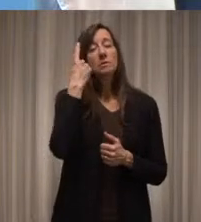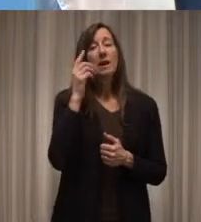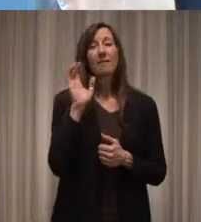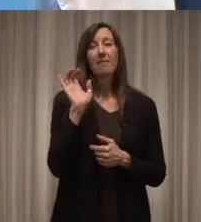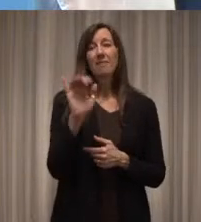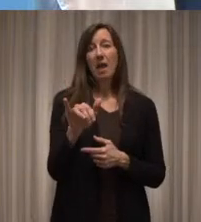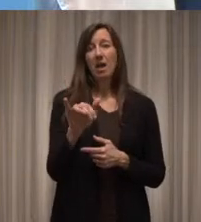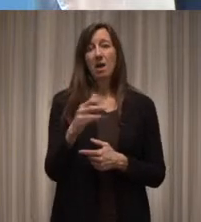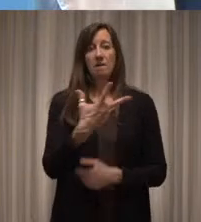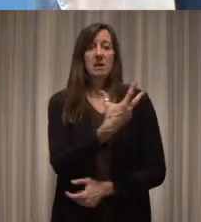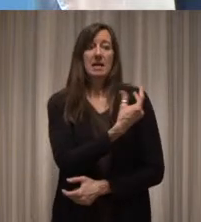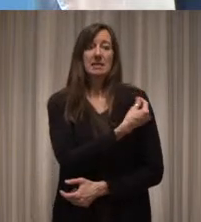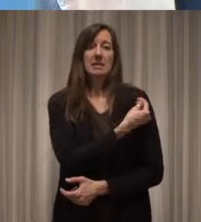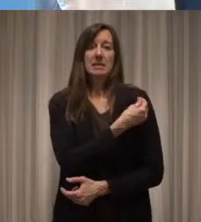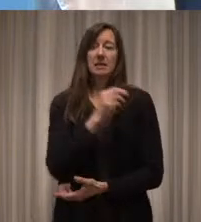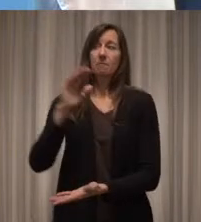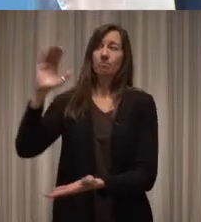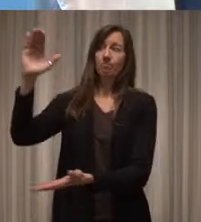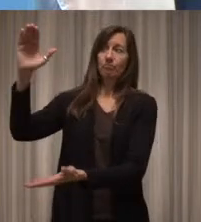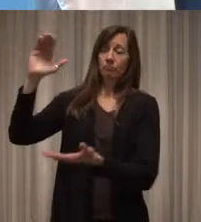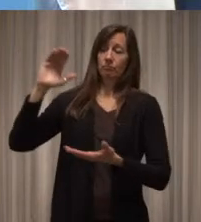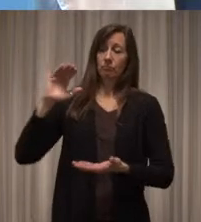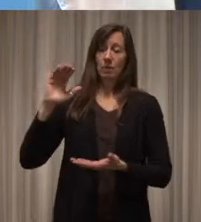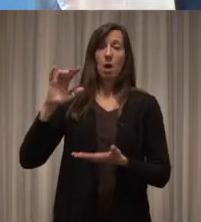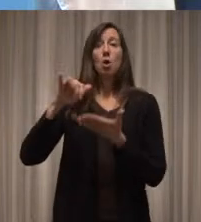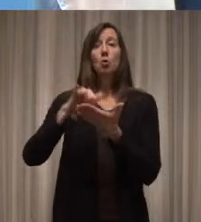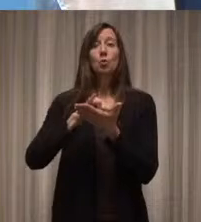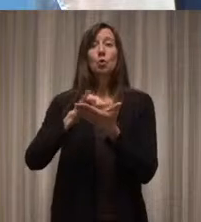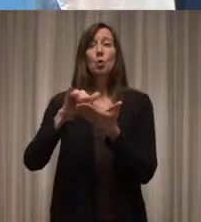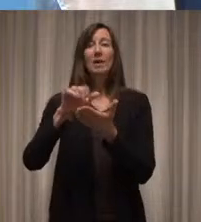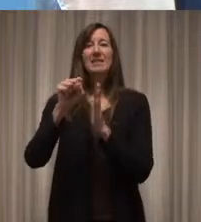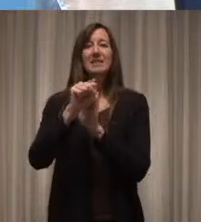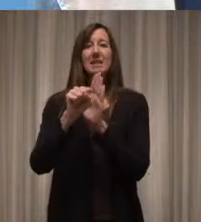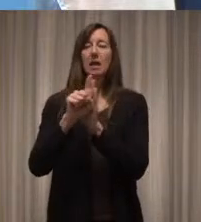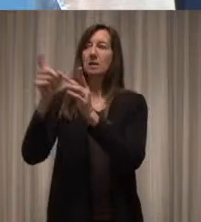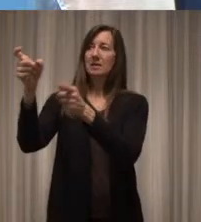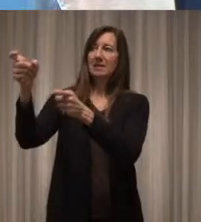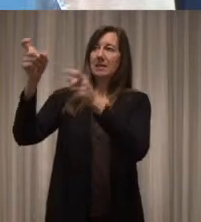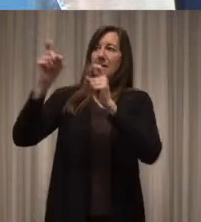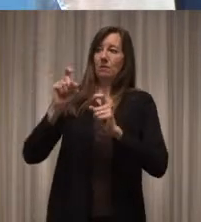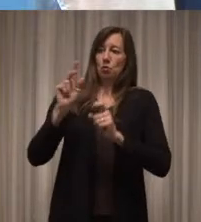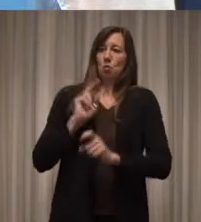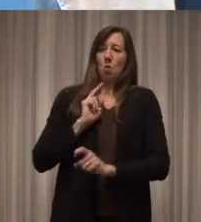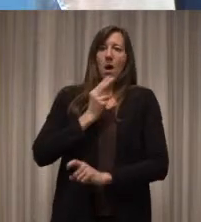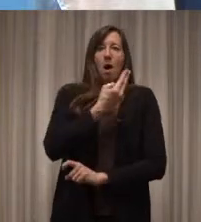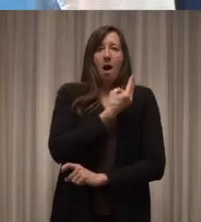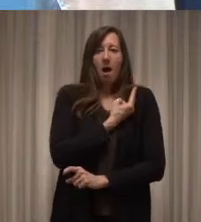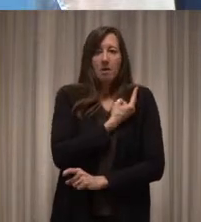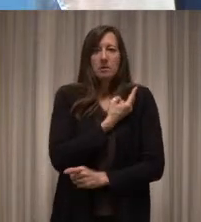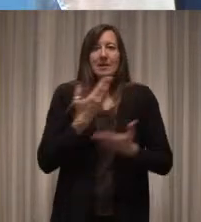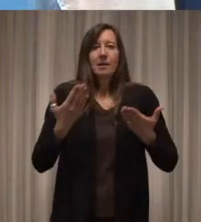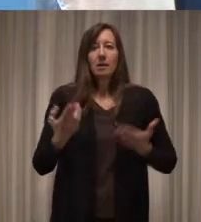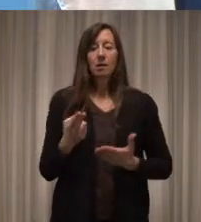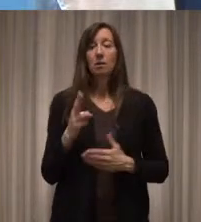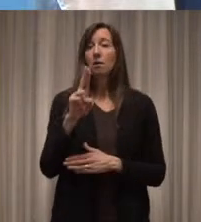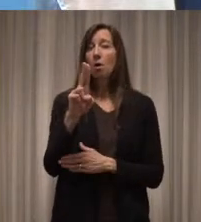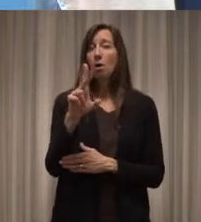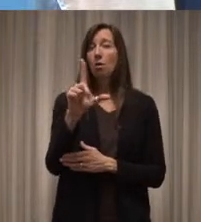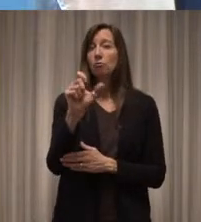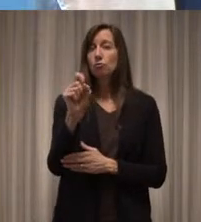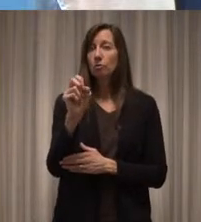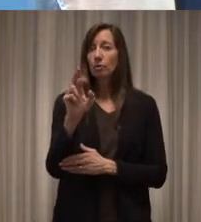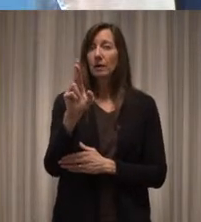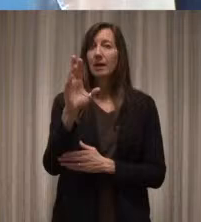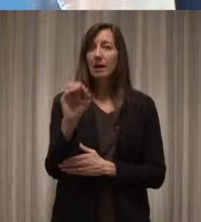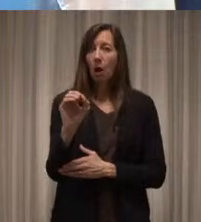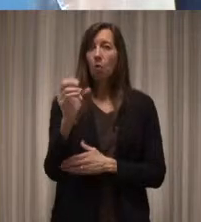is providing to us, to our Ulster County Health Department. And remember, New